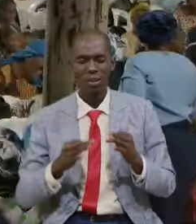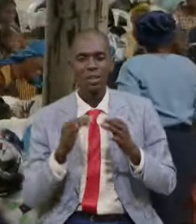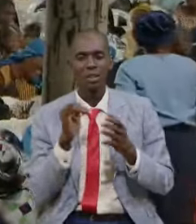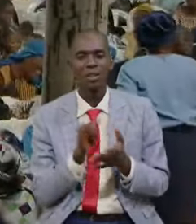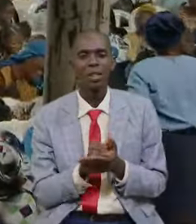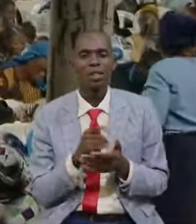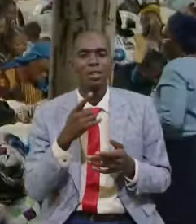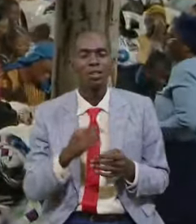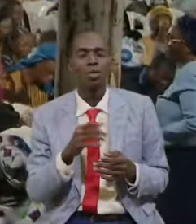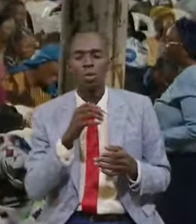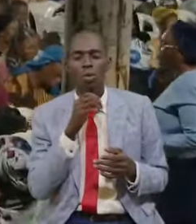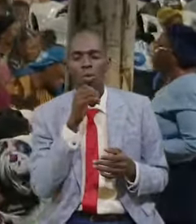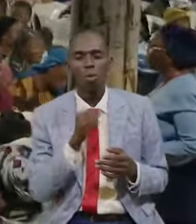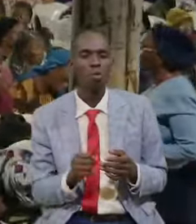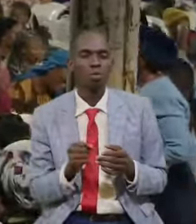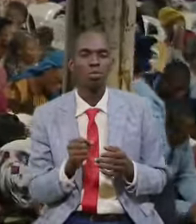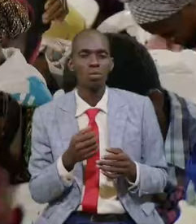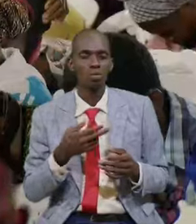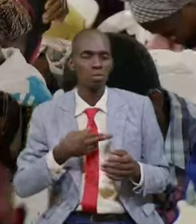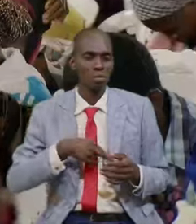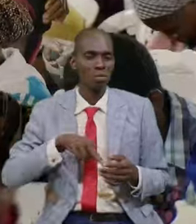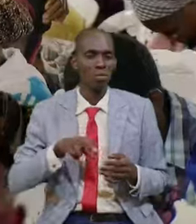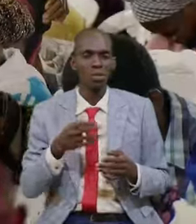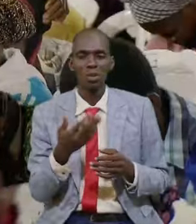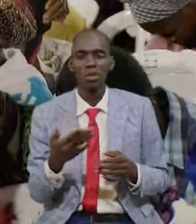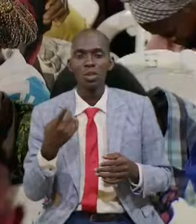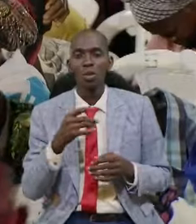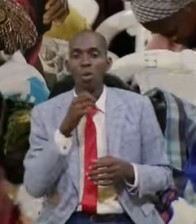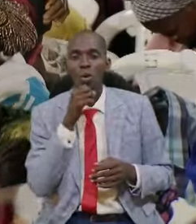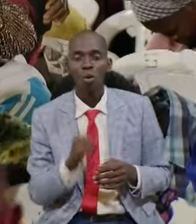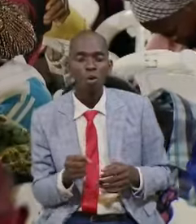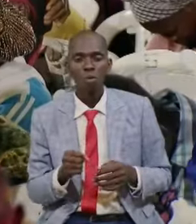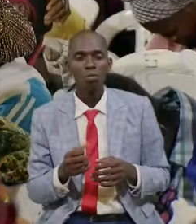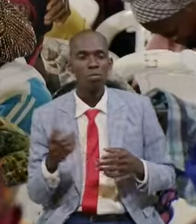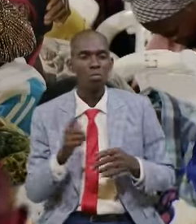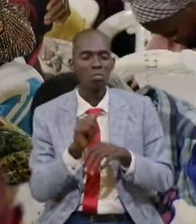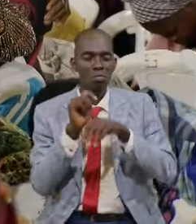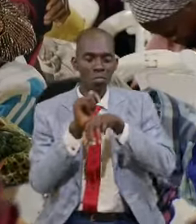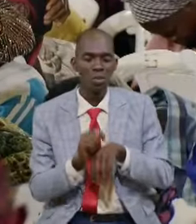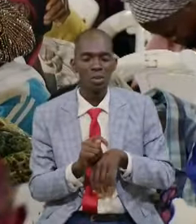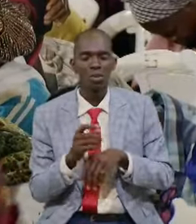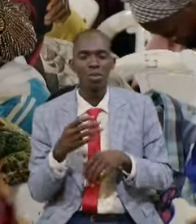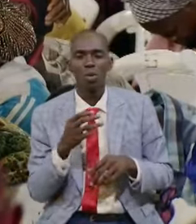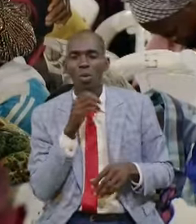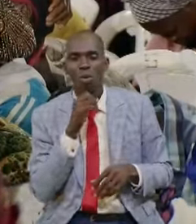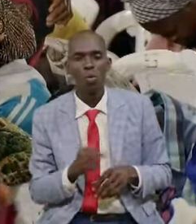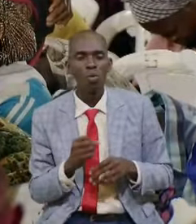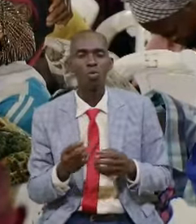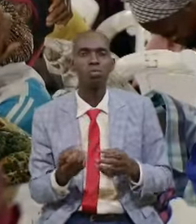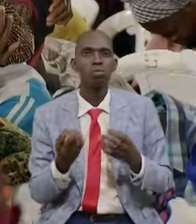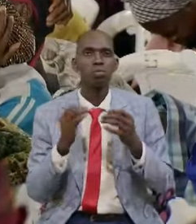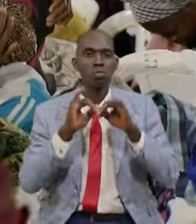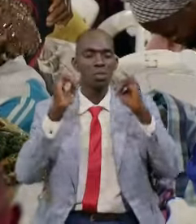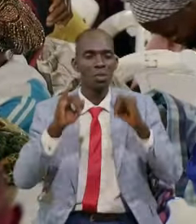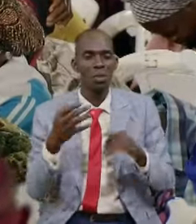rituals, the old ceremonies, the old sacrifices, and the old lifestyle